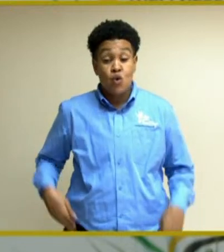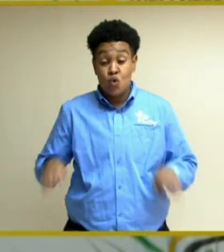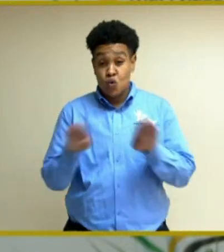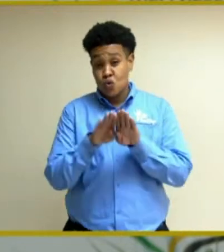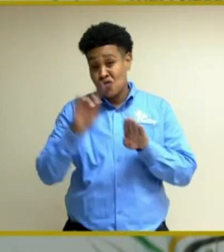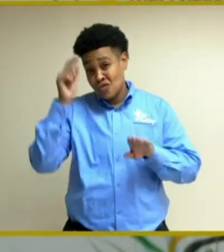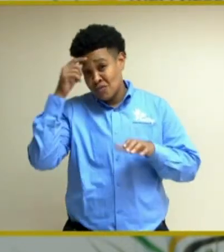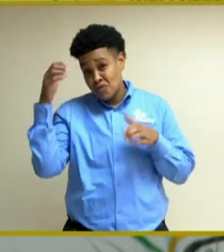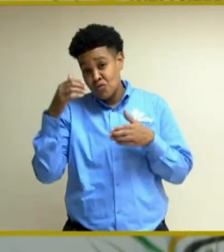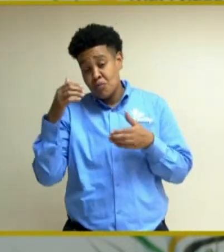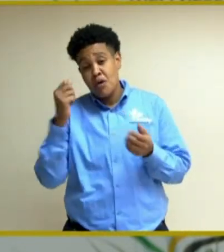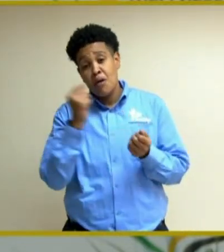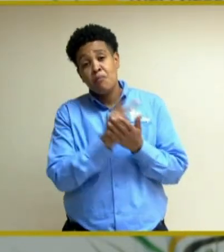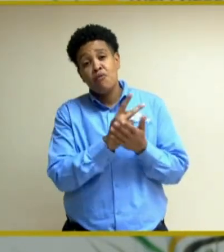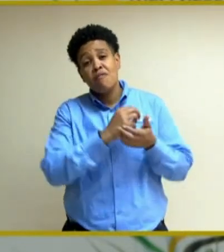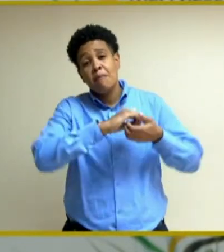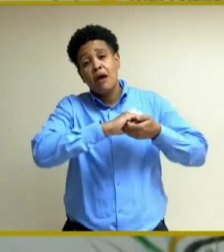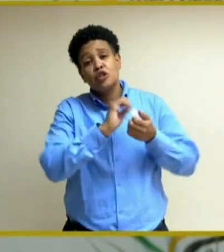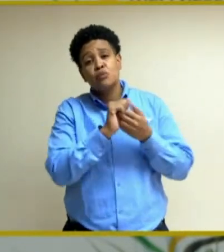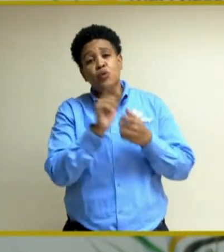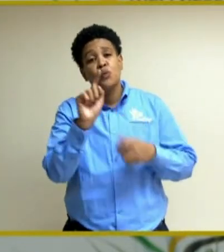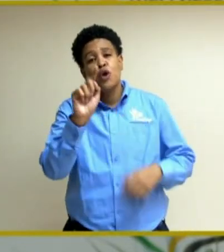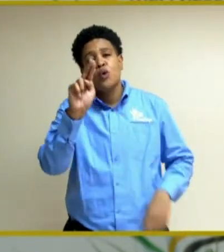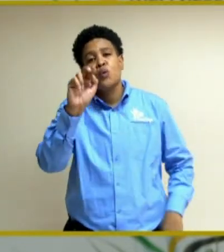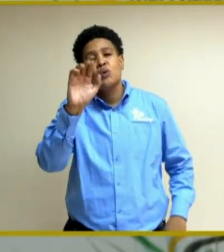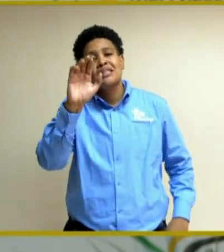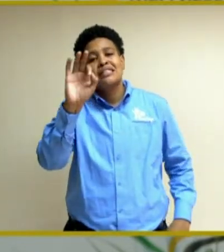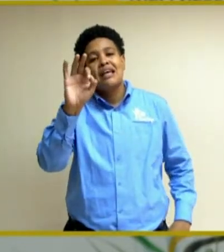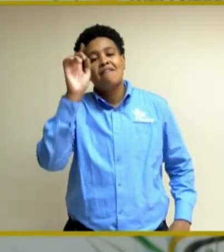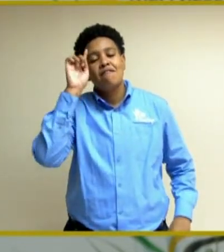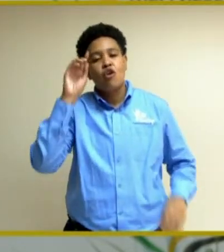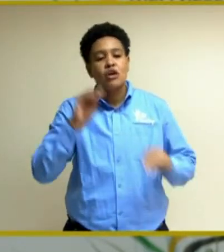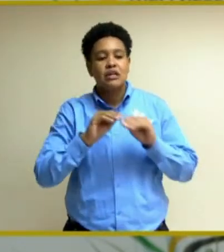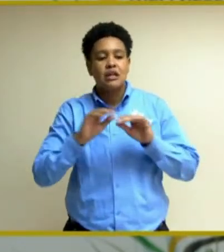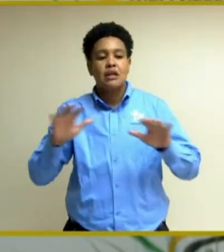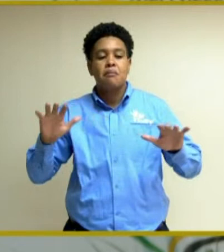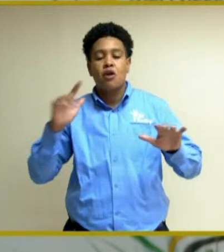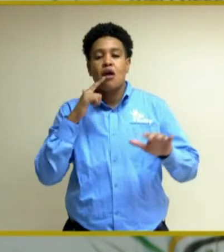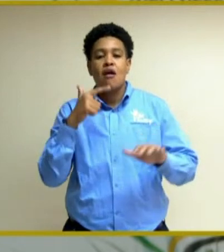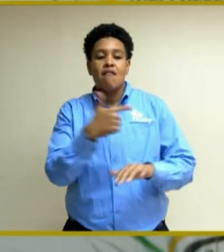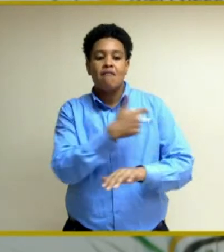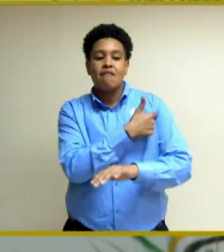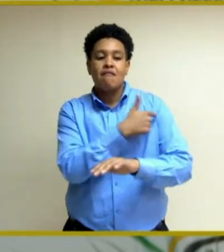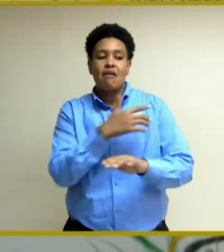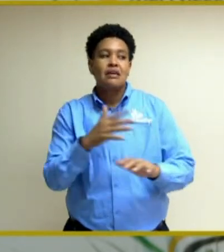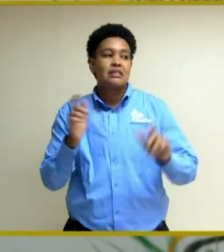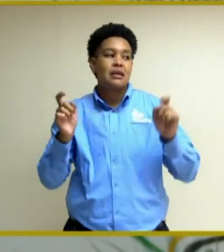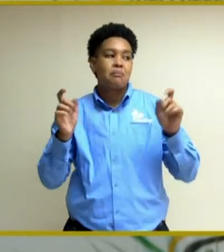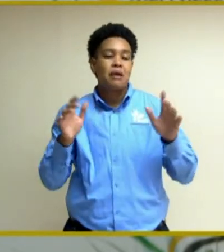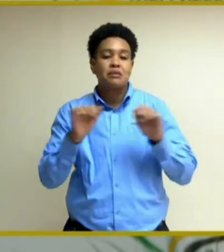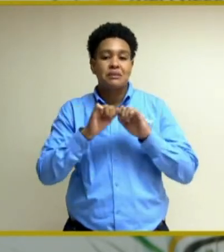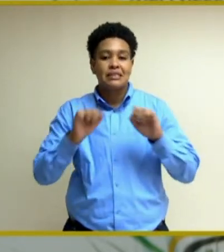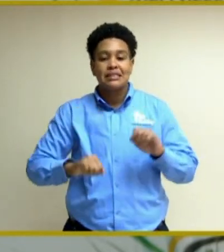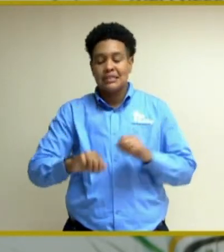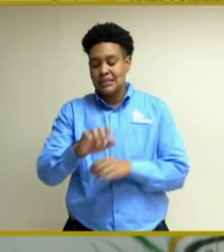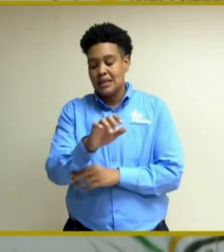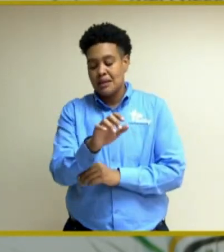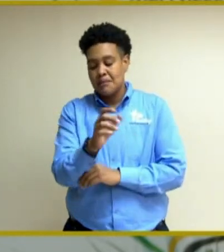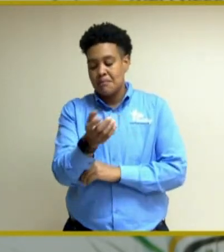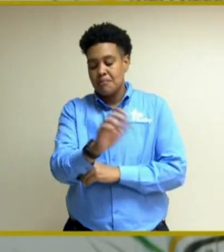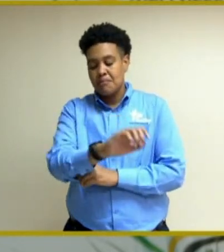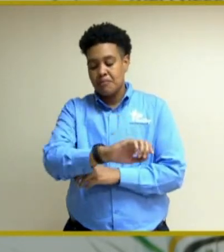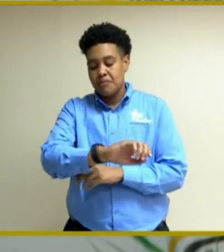with UNICEF for the deployment of a vaccination management system with